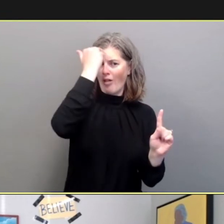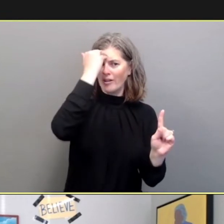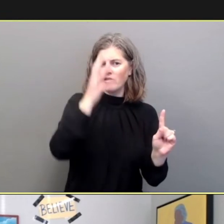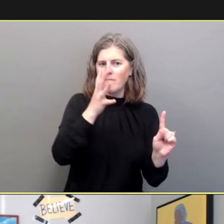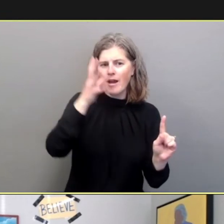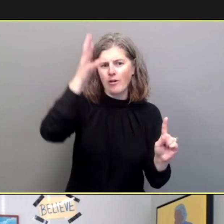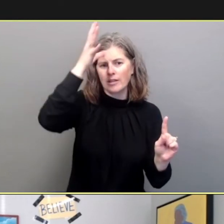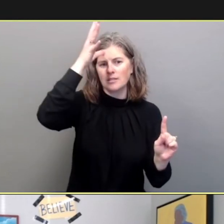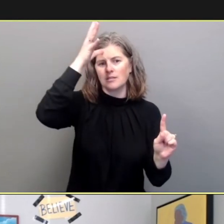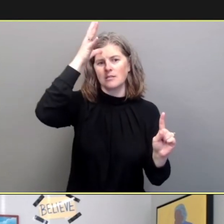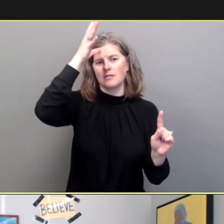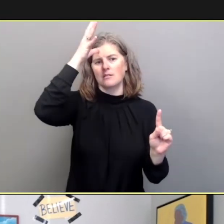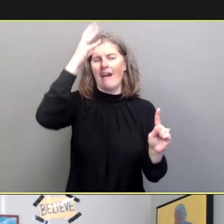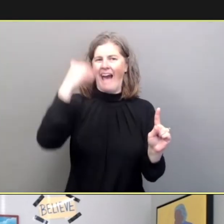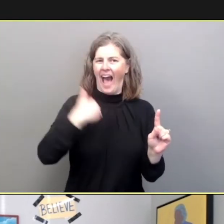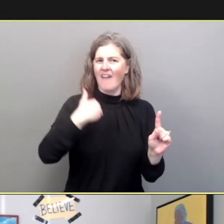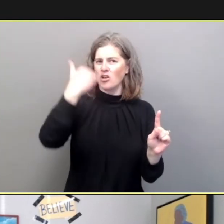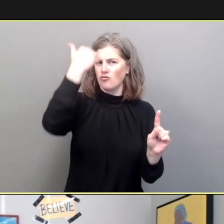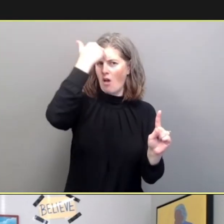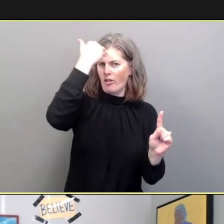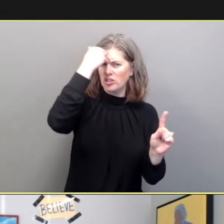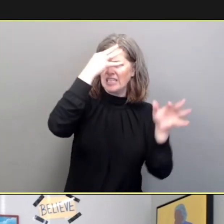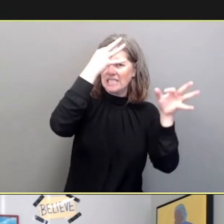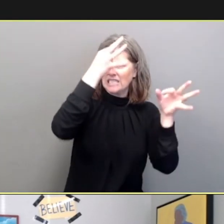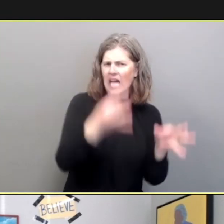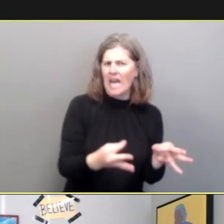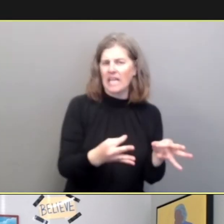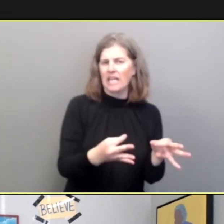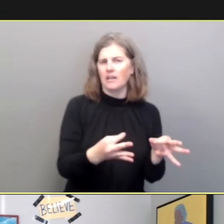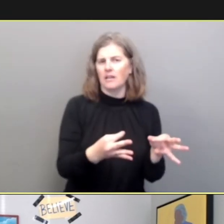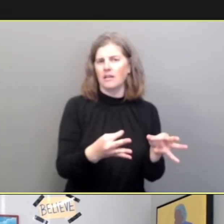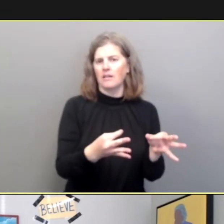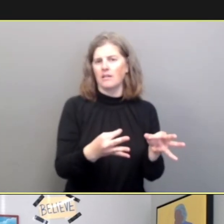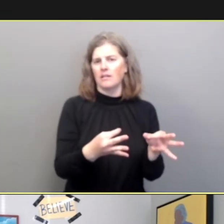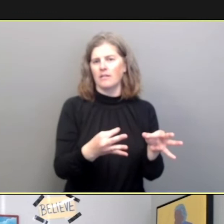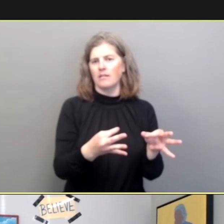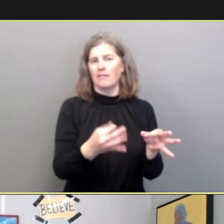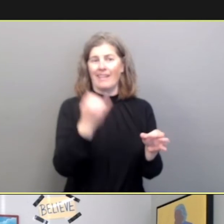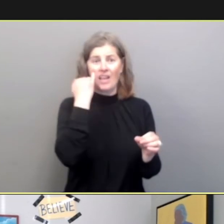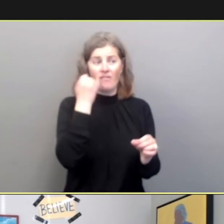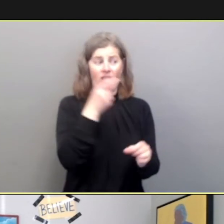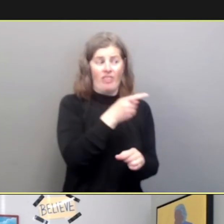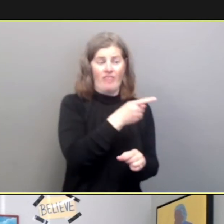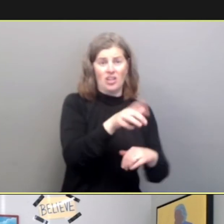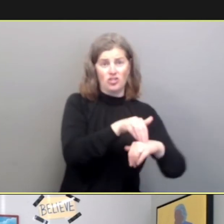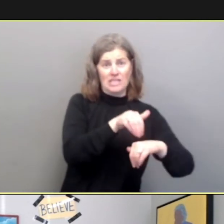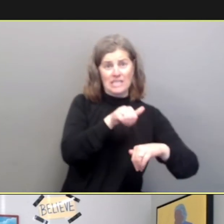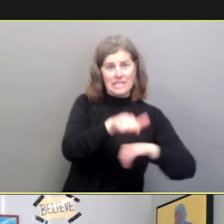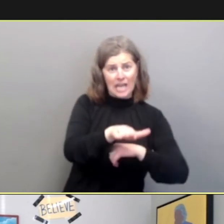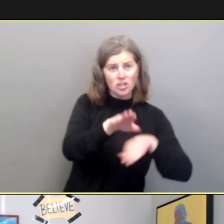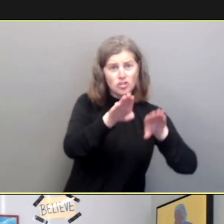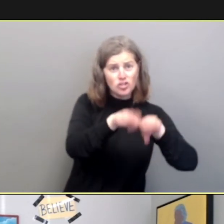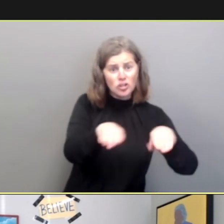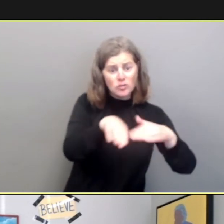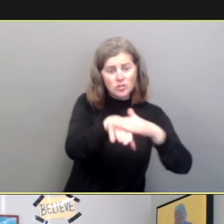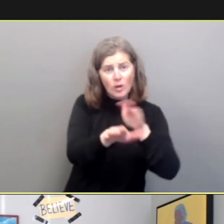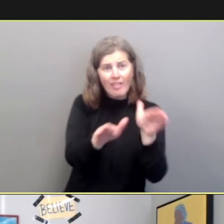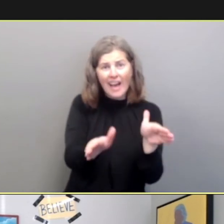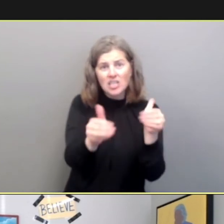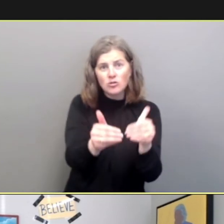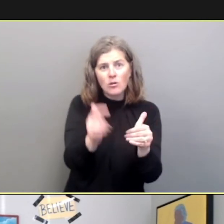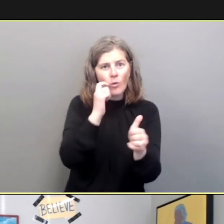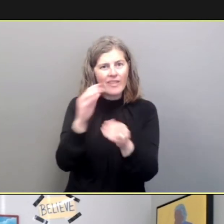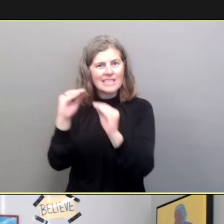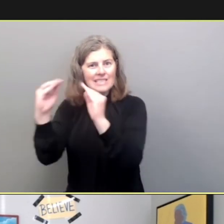able, having that knowledge and deciding whether, they should send their children into a classroom with an